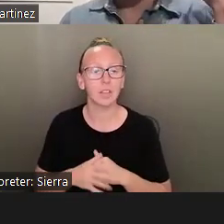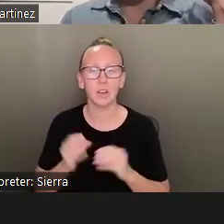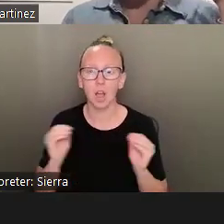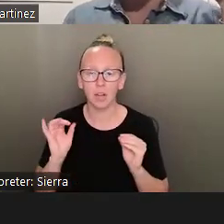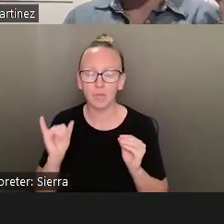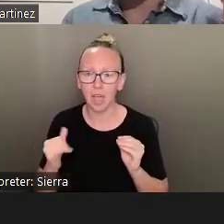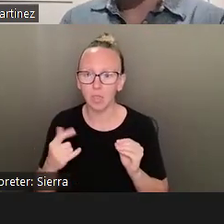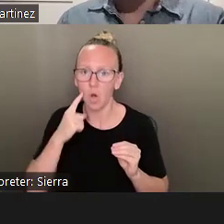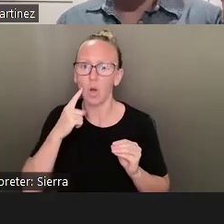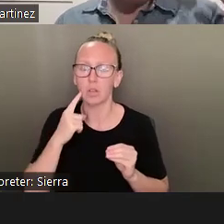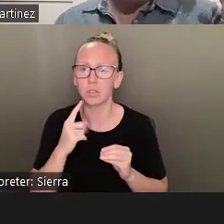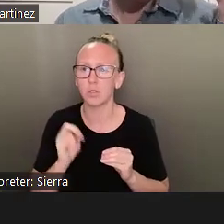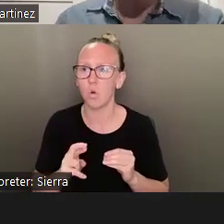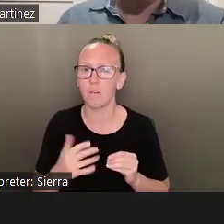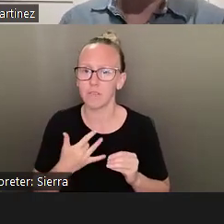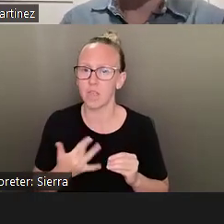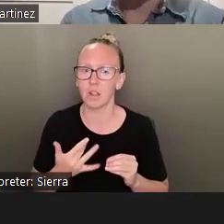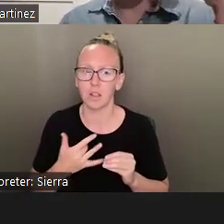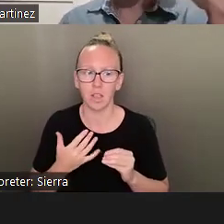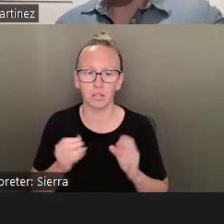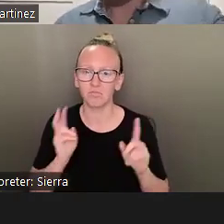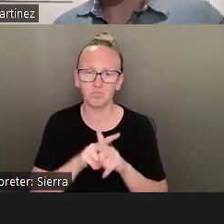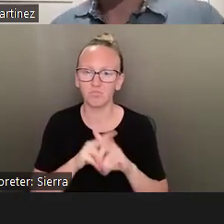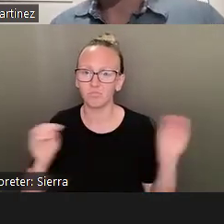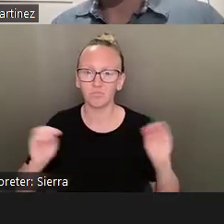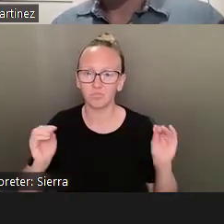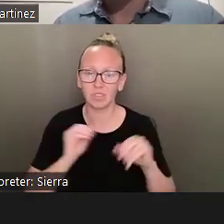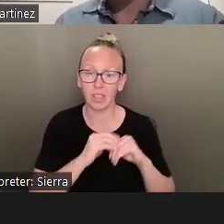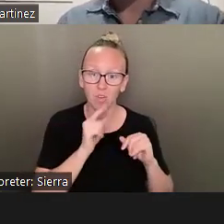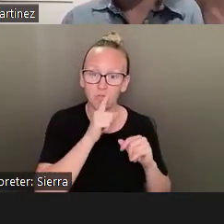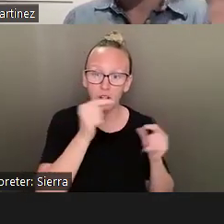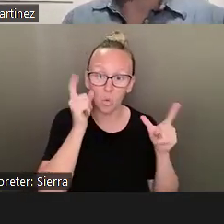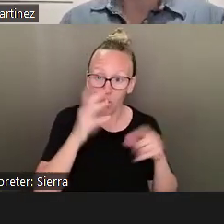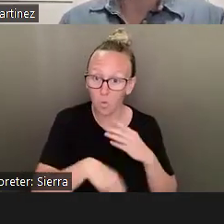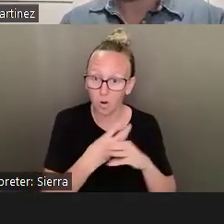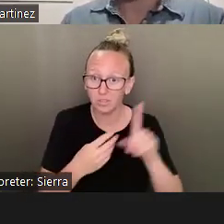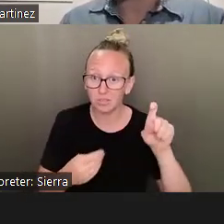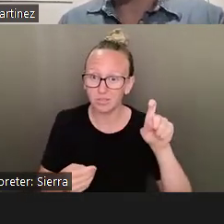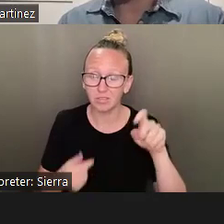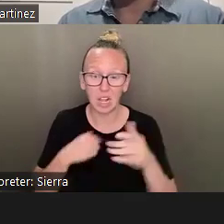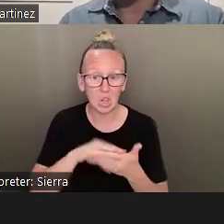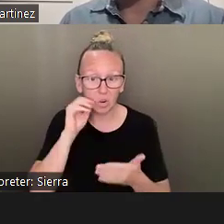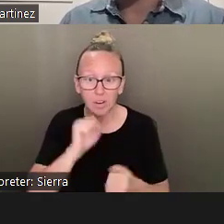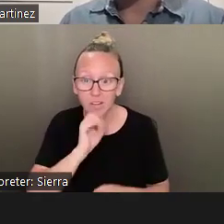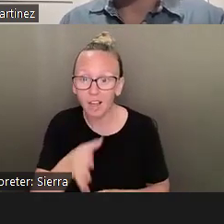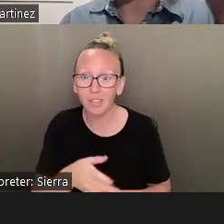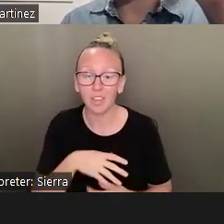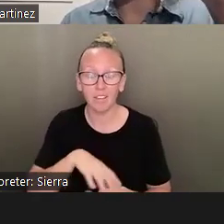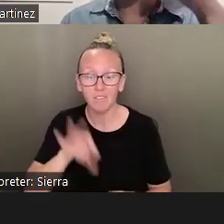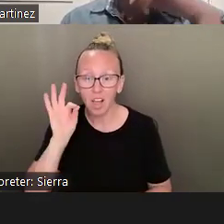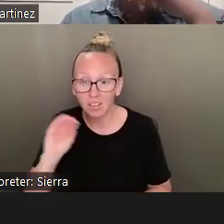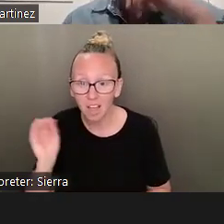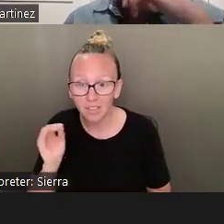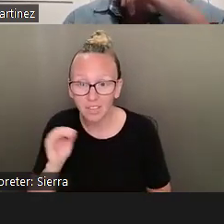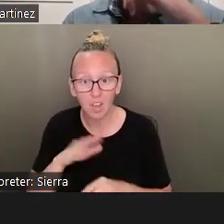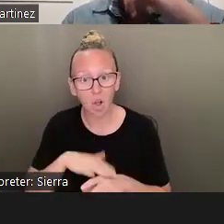none like have any relevance to anything that's happening in the waking world? Do I not learn anything or discover anything on the sleep